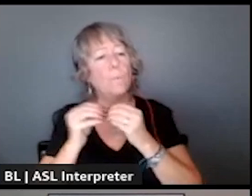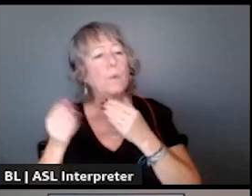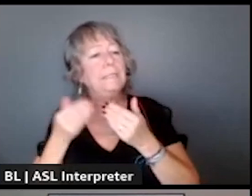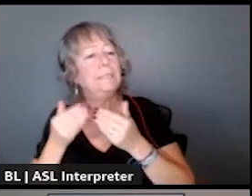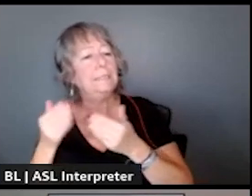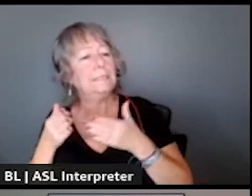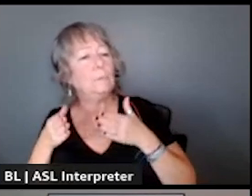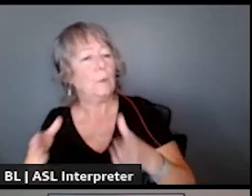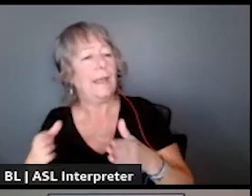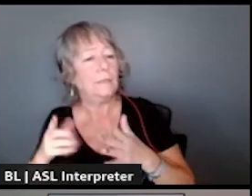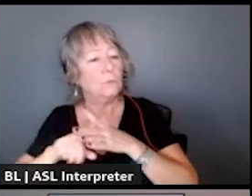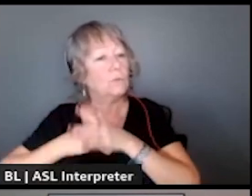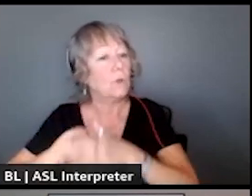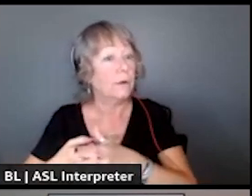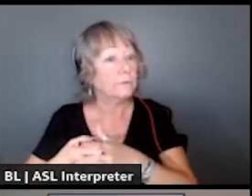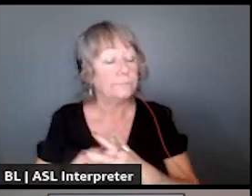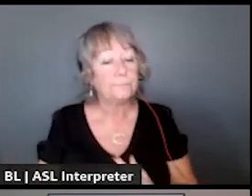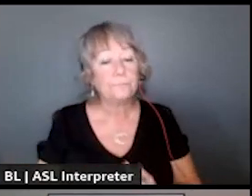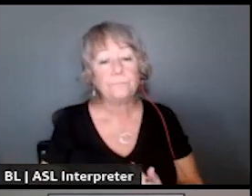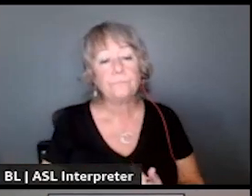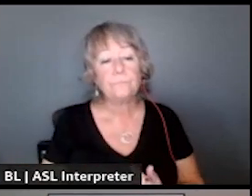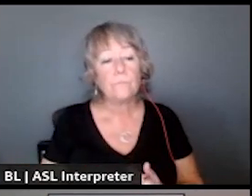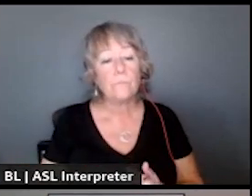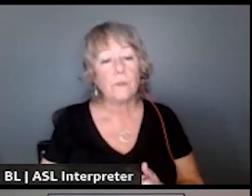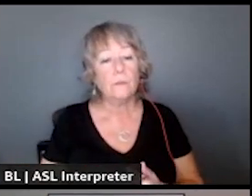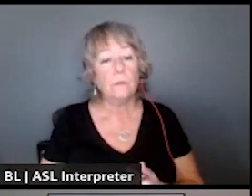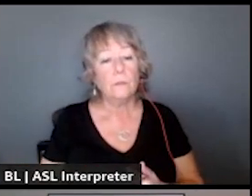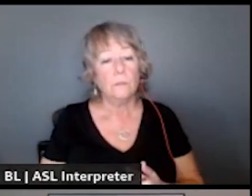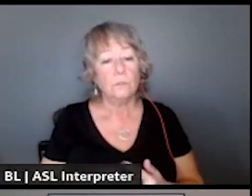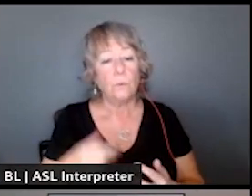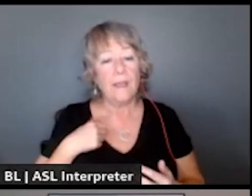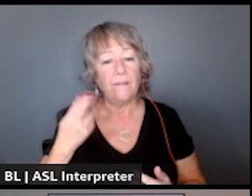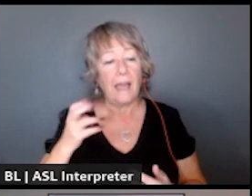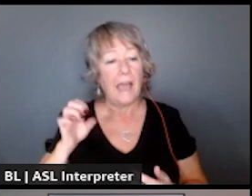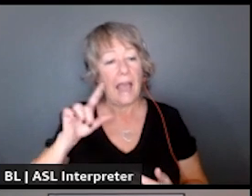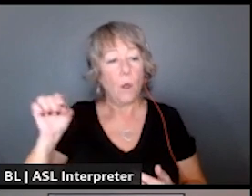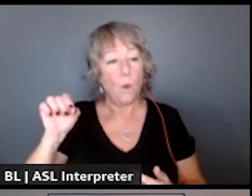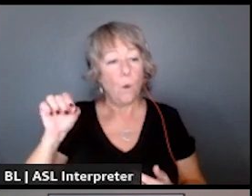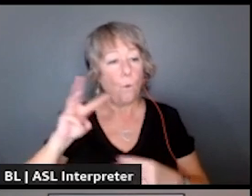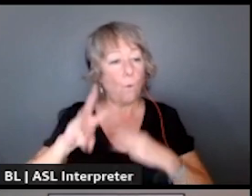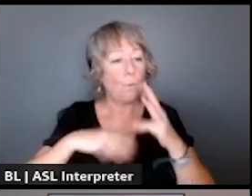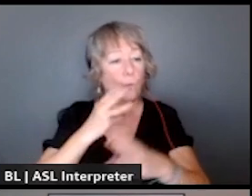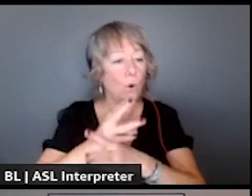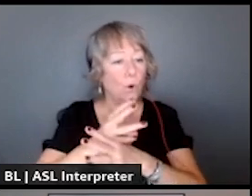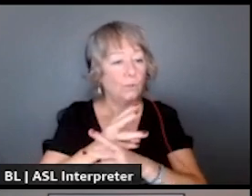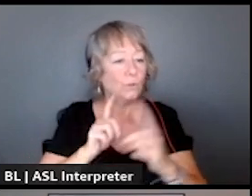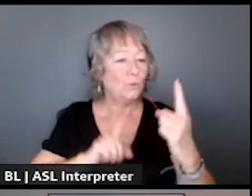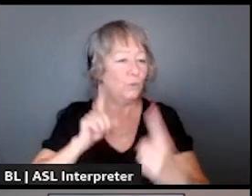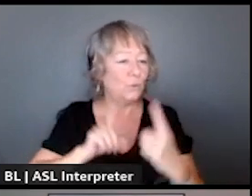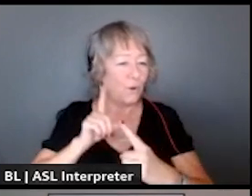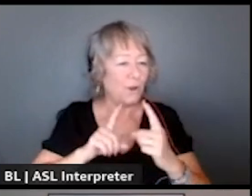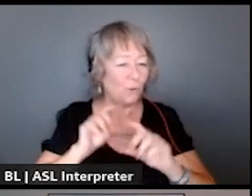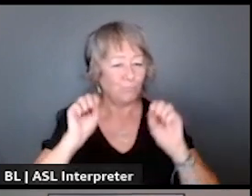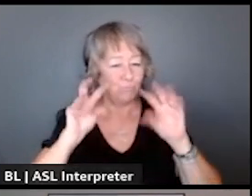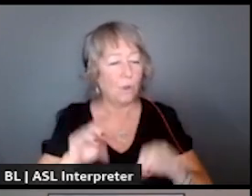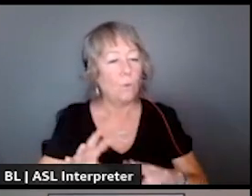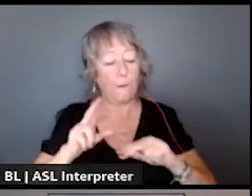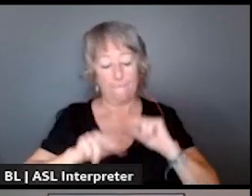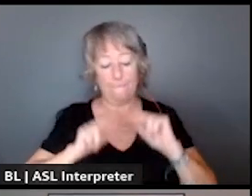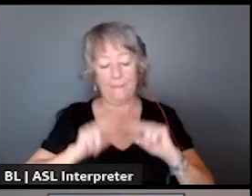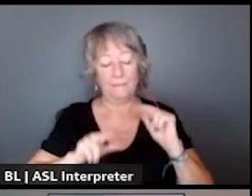we're going to continue trying to answer them as we go. But I know I kind of want to see this in action. I'm eager to see what this means